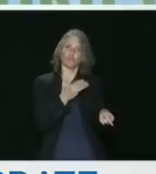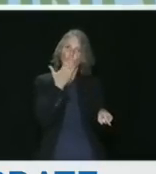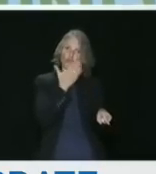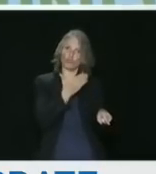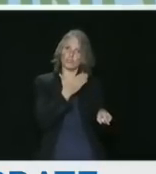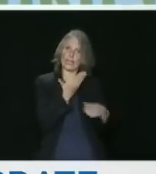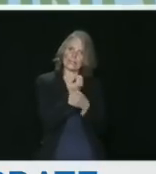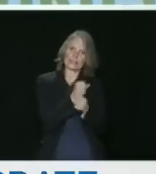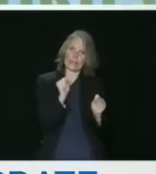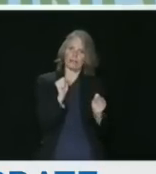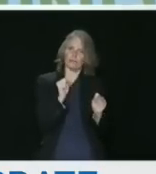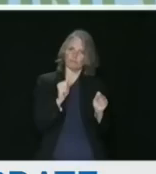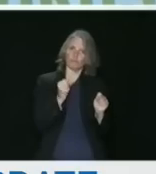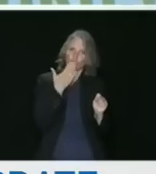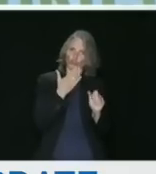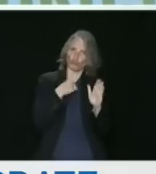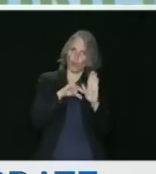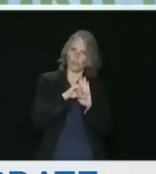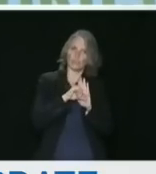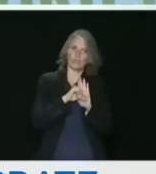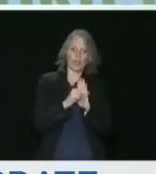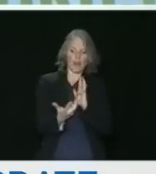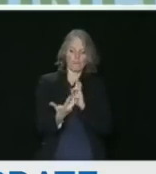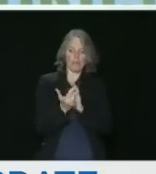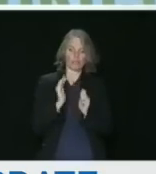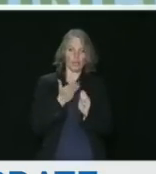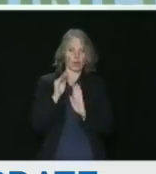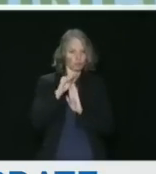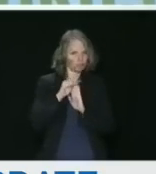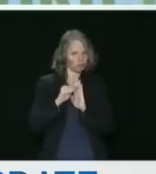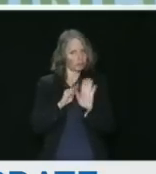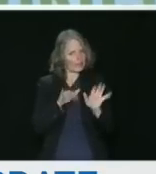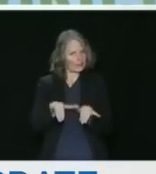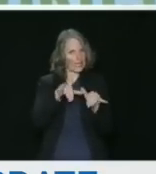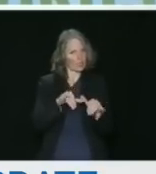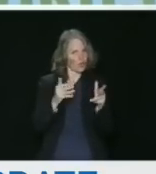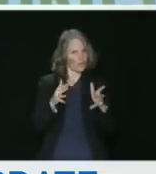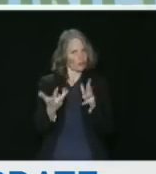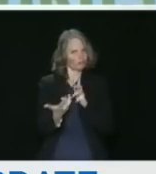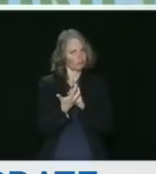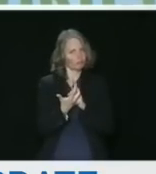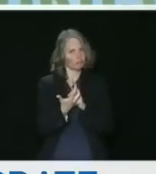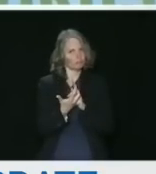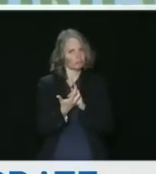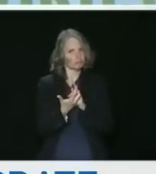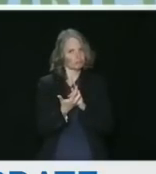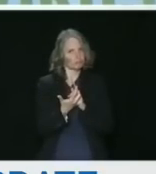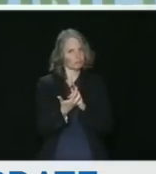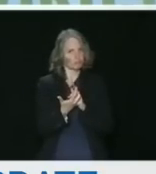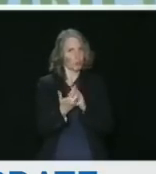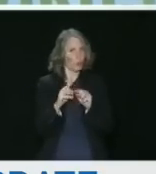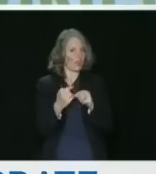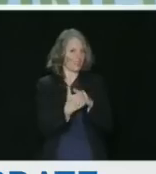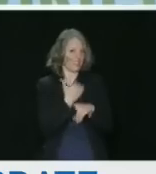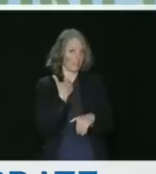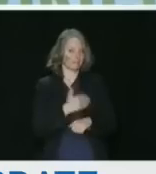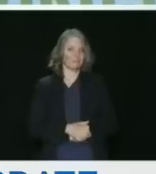quality and met the regulatory standard as we received them.